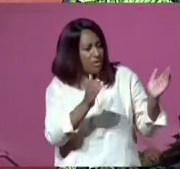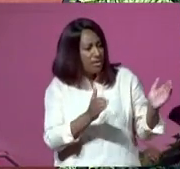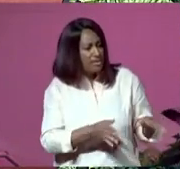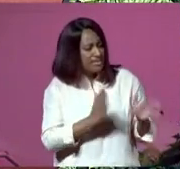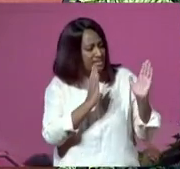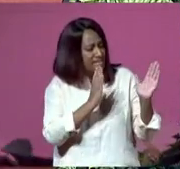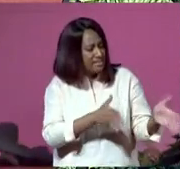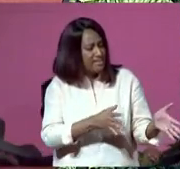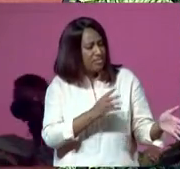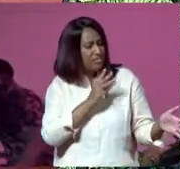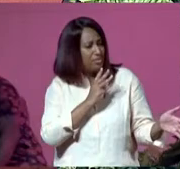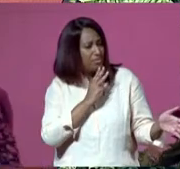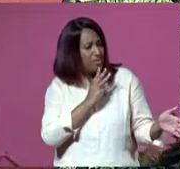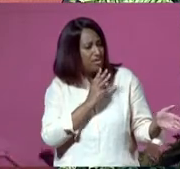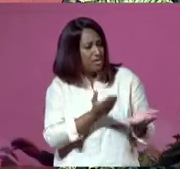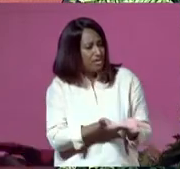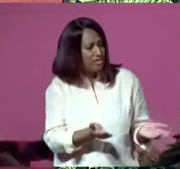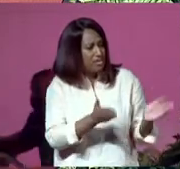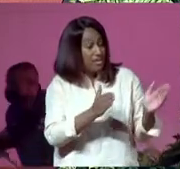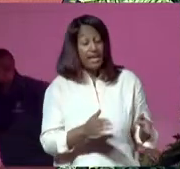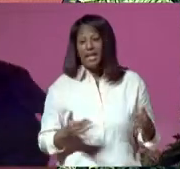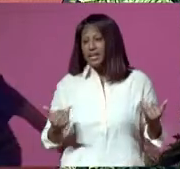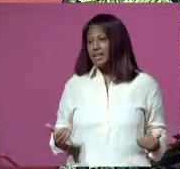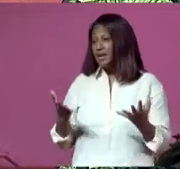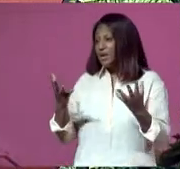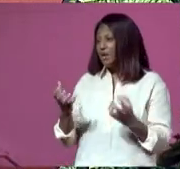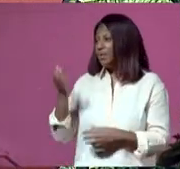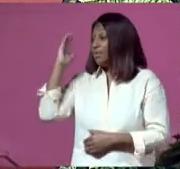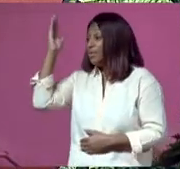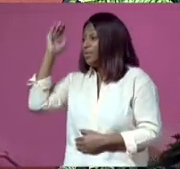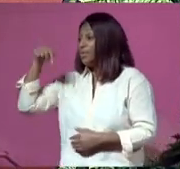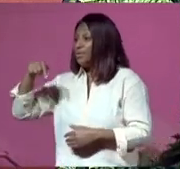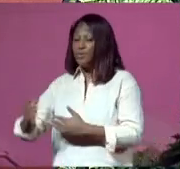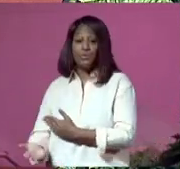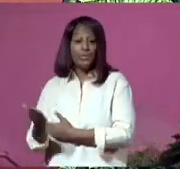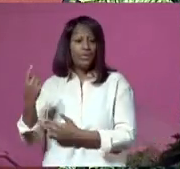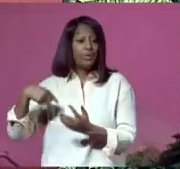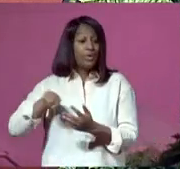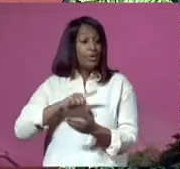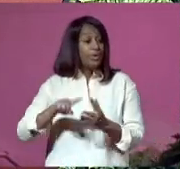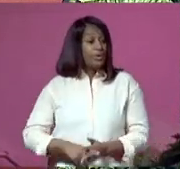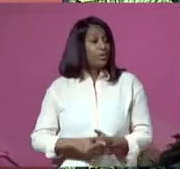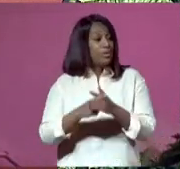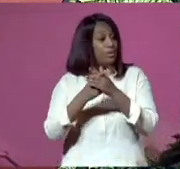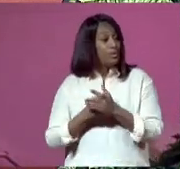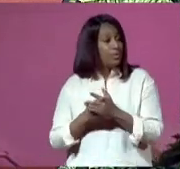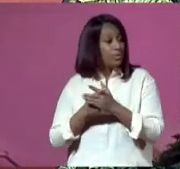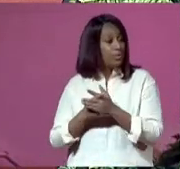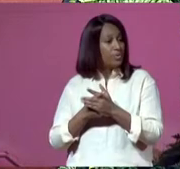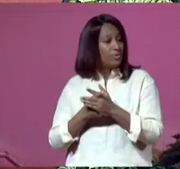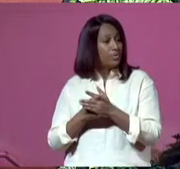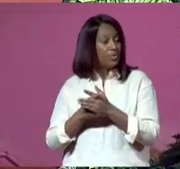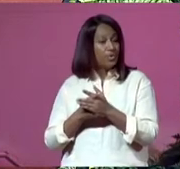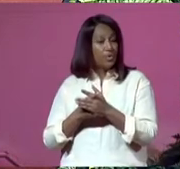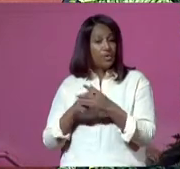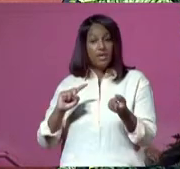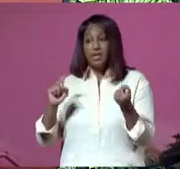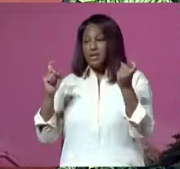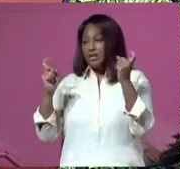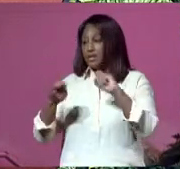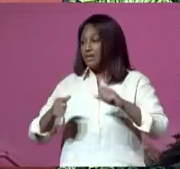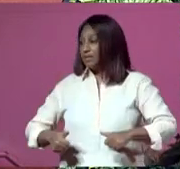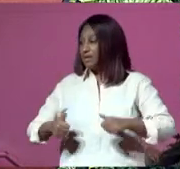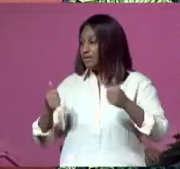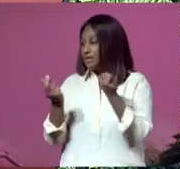leaving her water jar. I want to preach this morning as we begin this transforming life revival with this